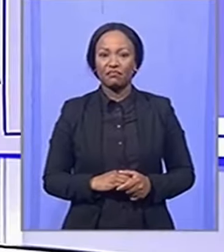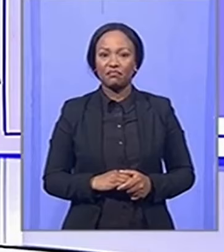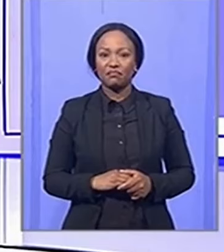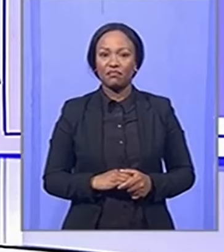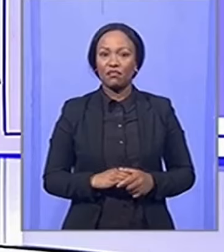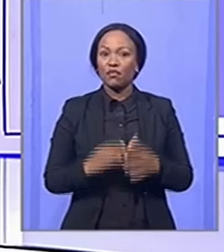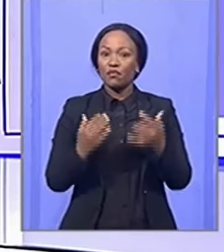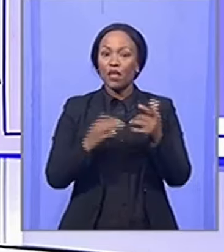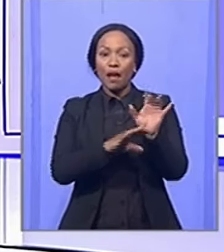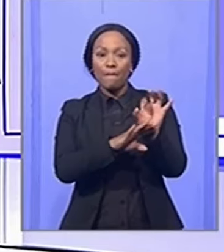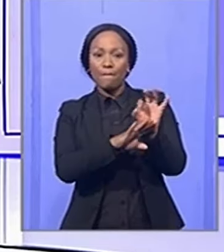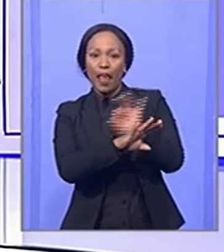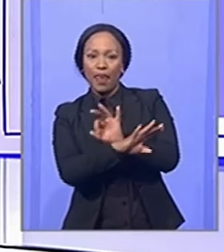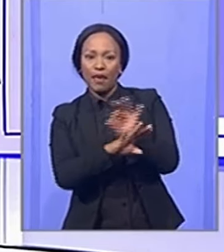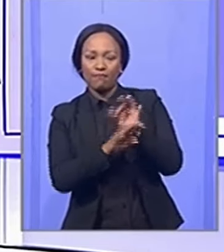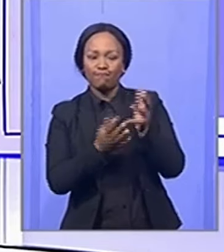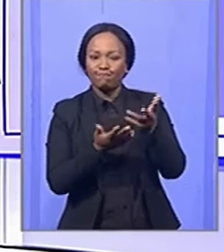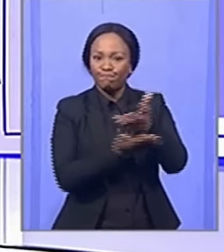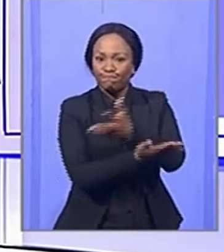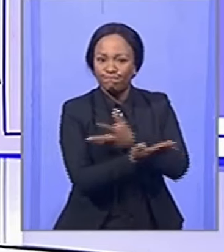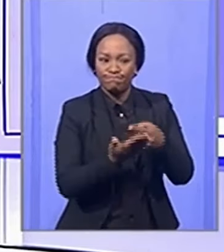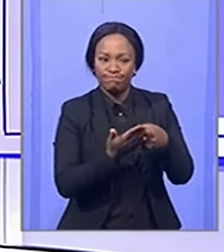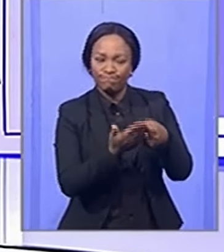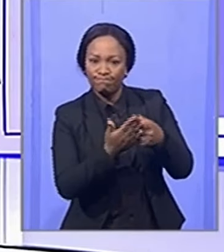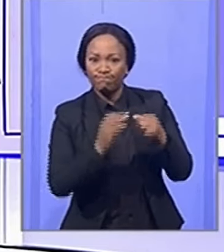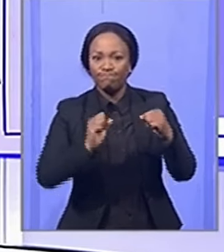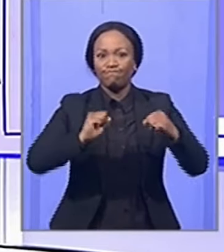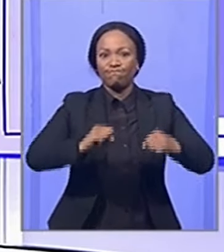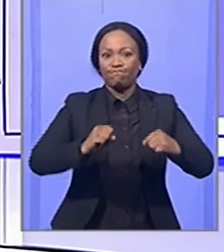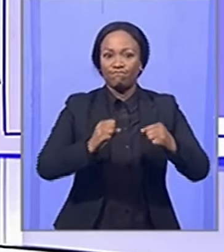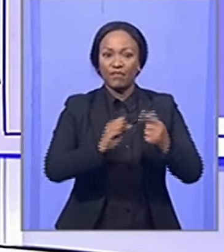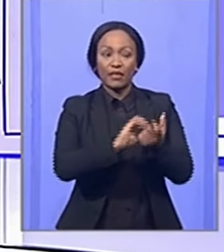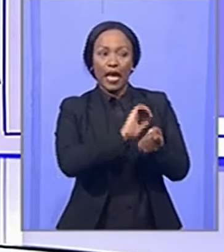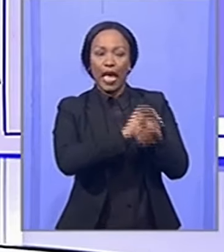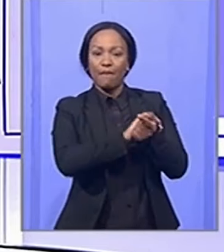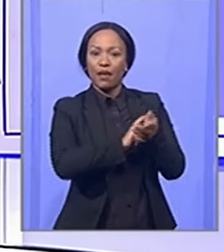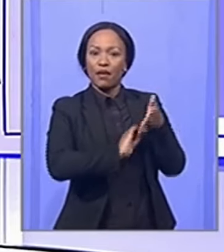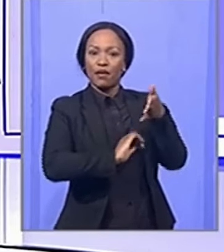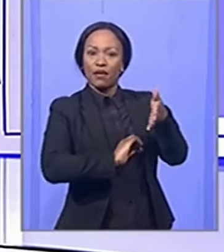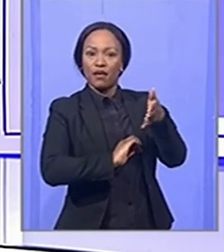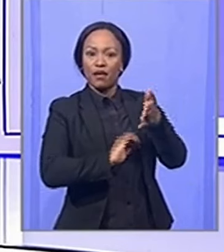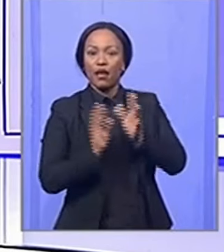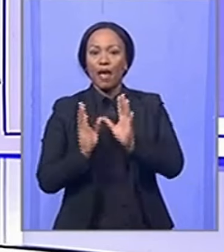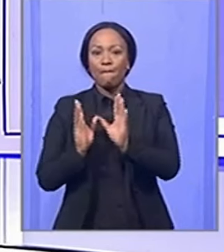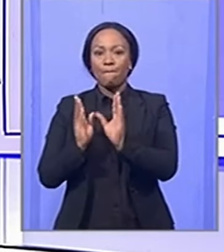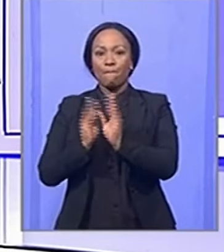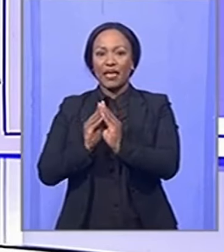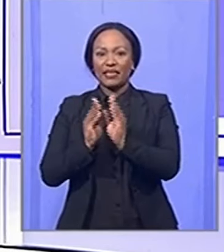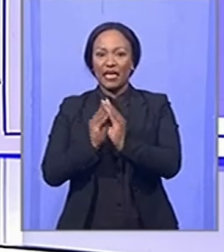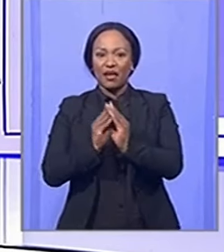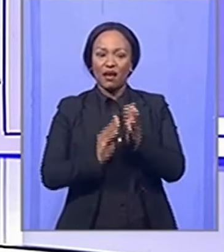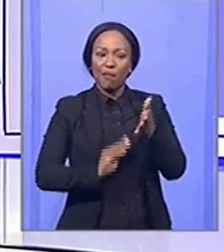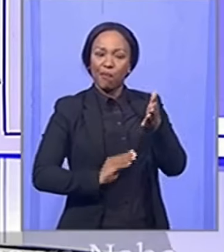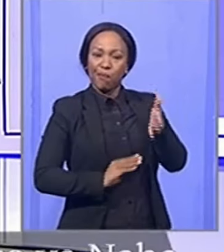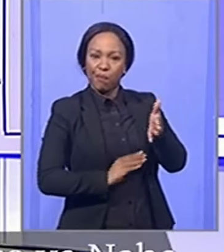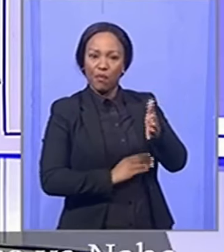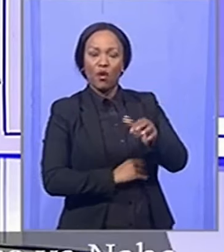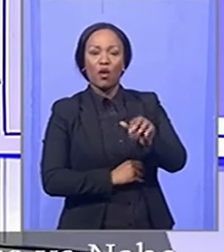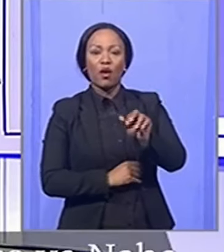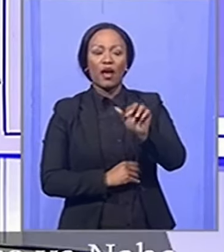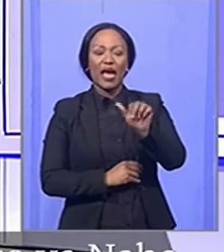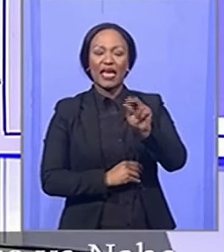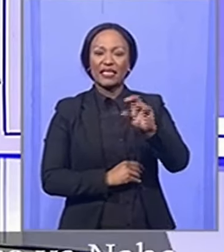Therisano tse malebana le tsamaiso ya naha di sehlohong lenane tsamaisong la kopano ya komiti ya naha ya phethahatso